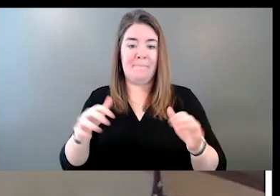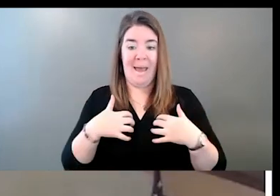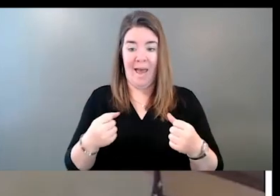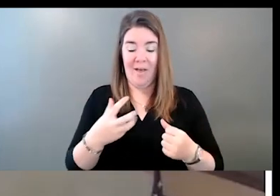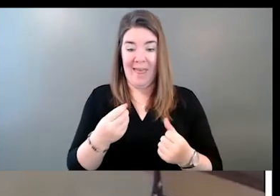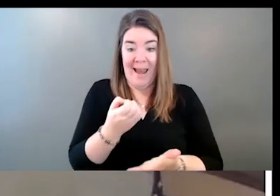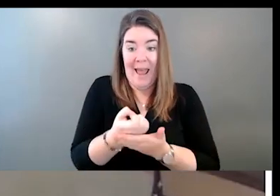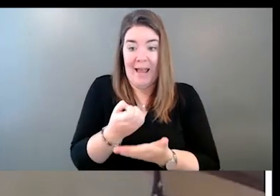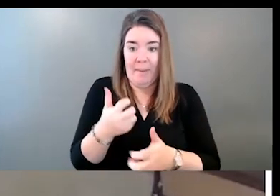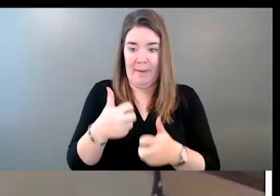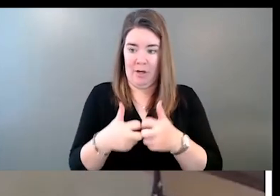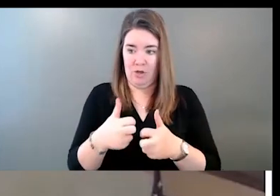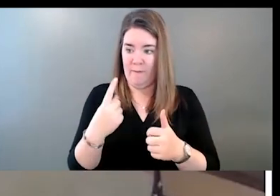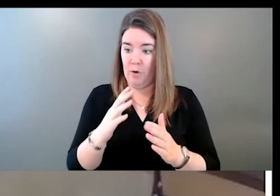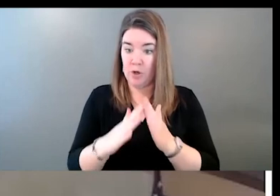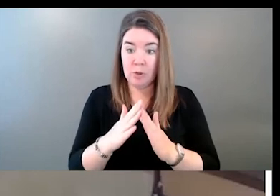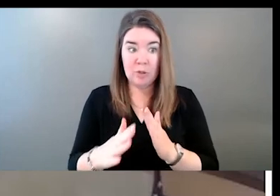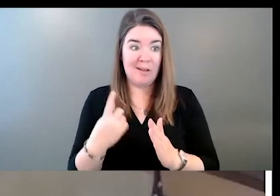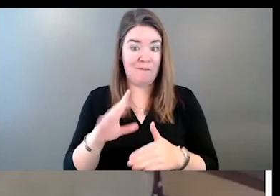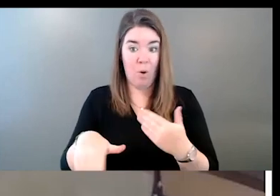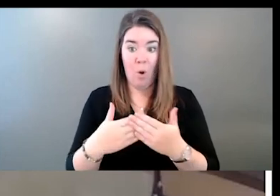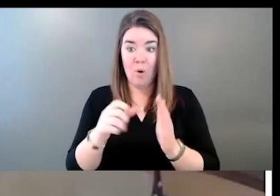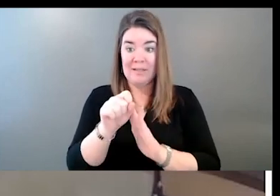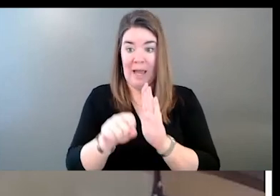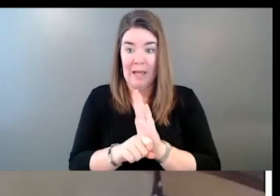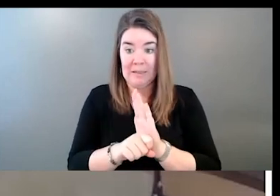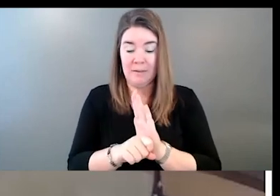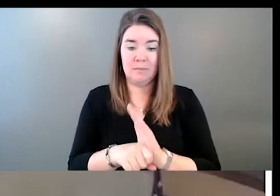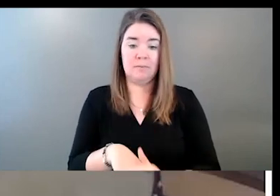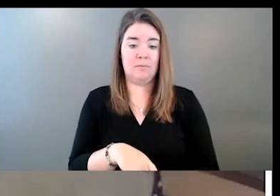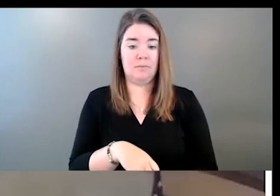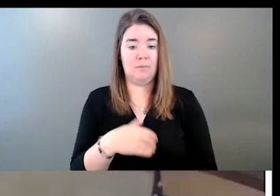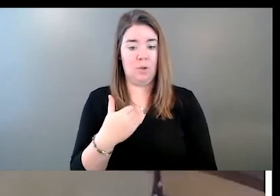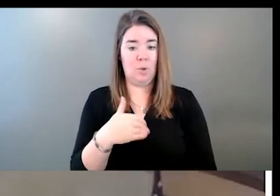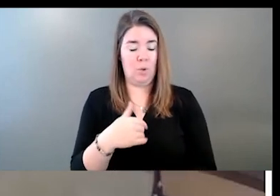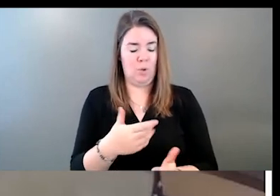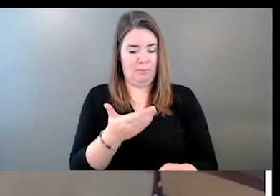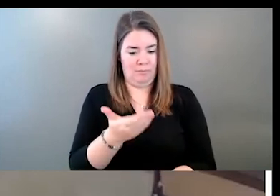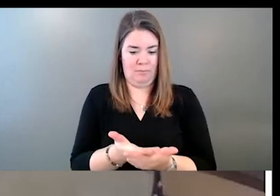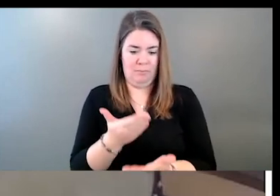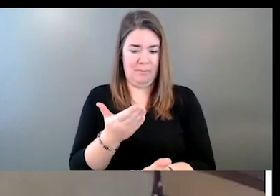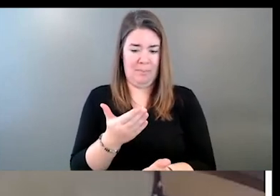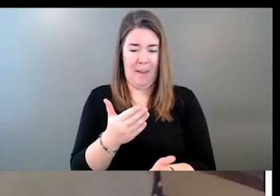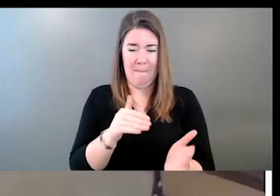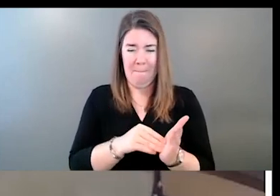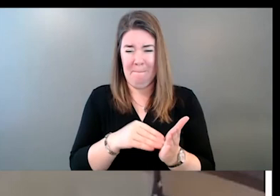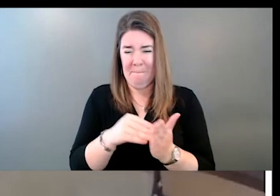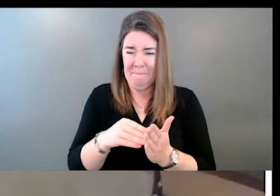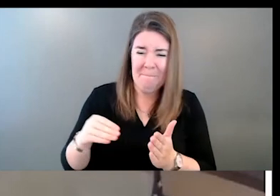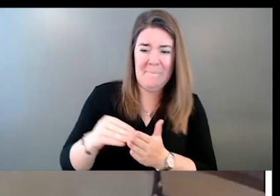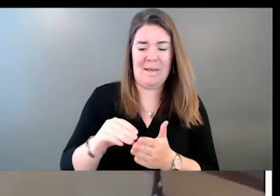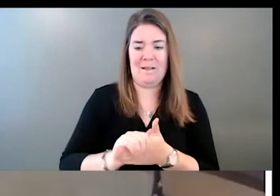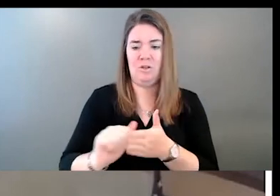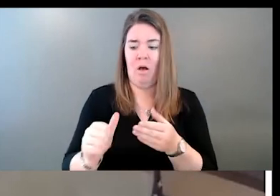our communities, our state as a whole. Studies show the staggering costs of billions of dollars each year through lost